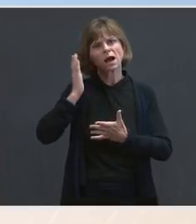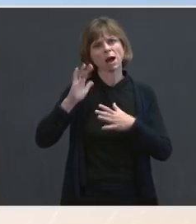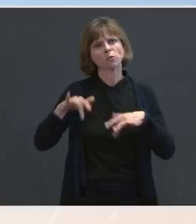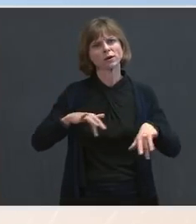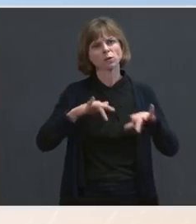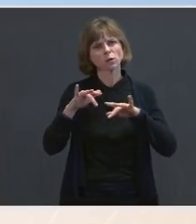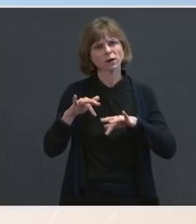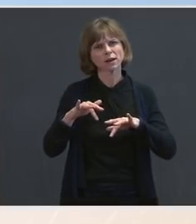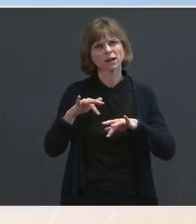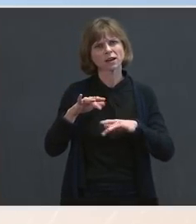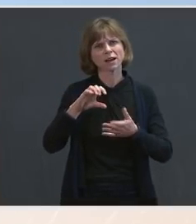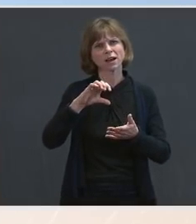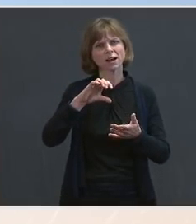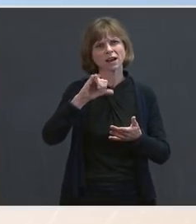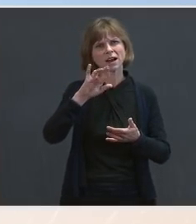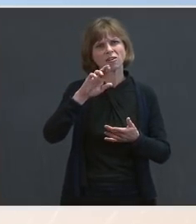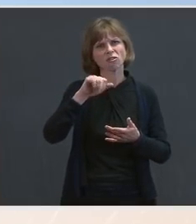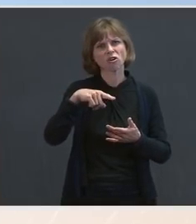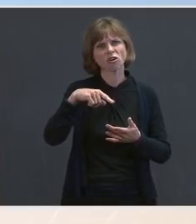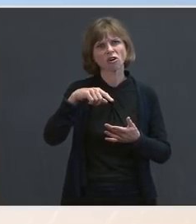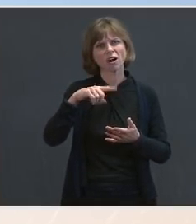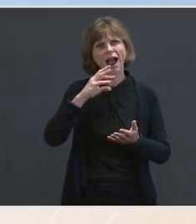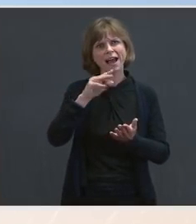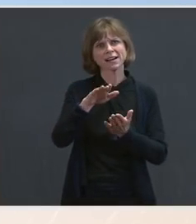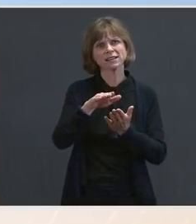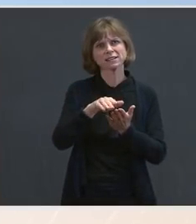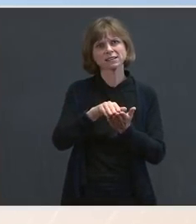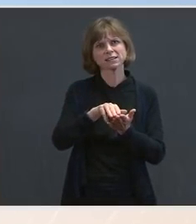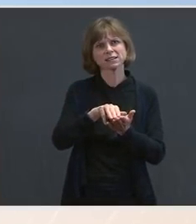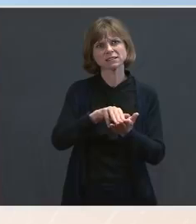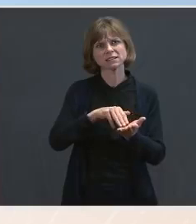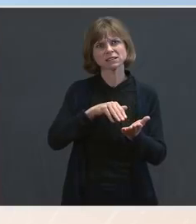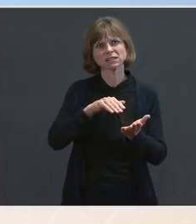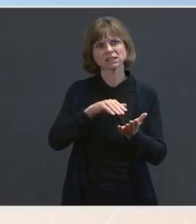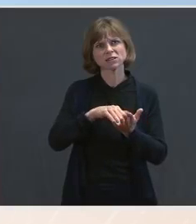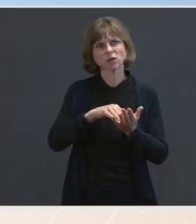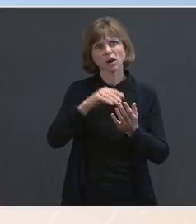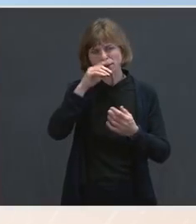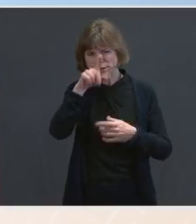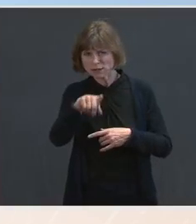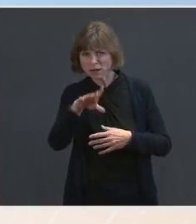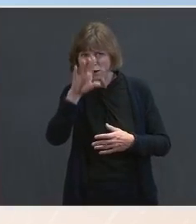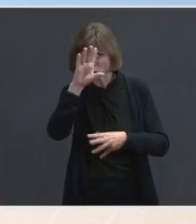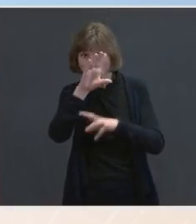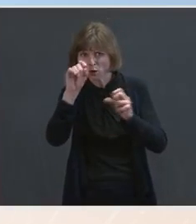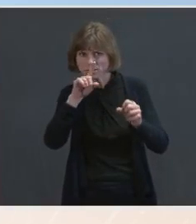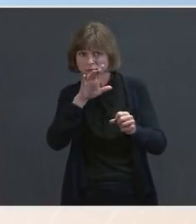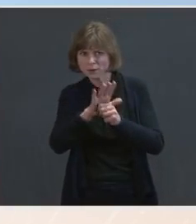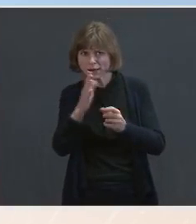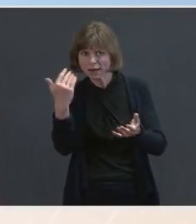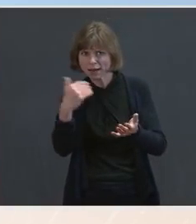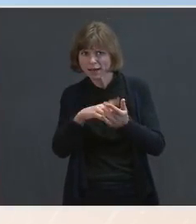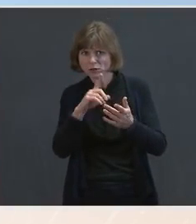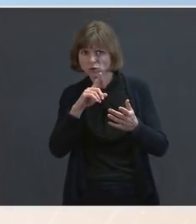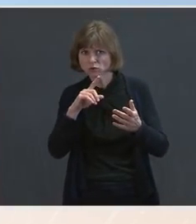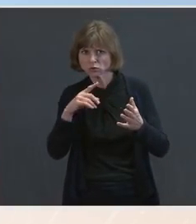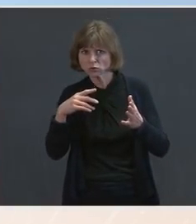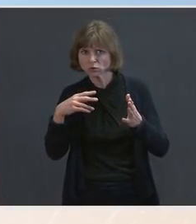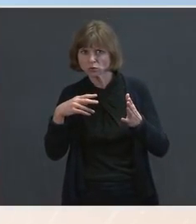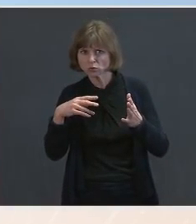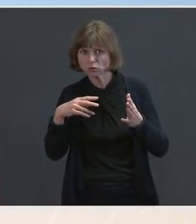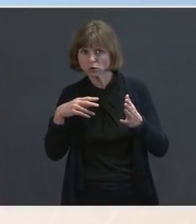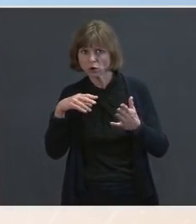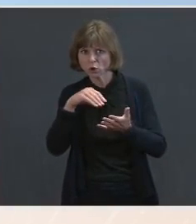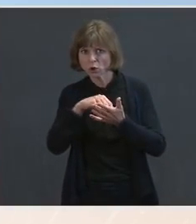and Syria. I understand this is the Pentagon's bailiwick, but will the president commit to once again reporting specific troop levels in those